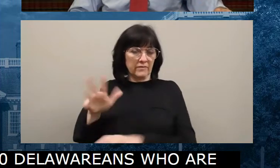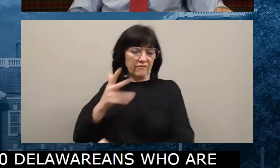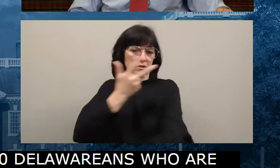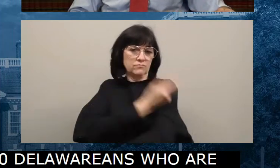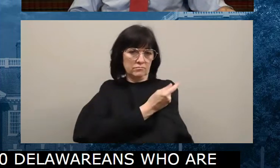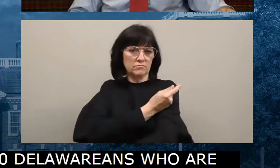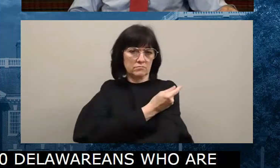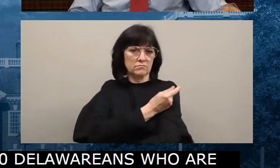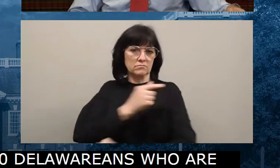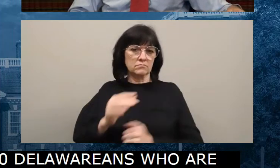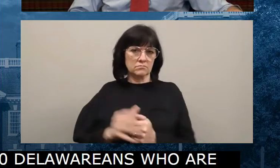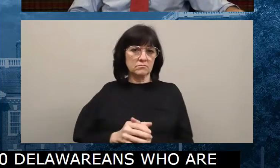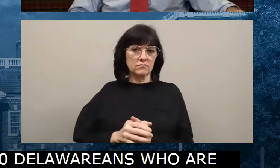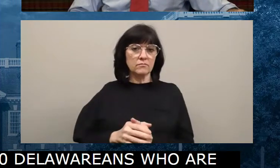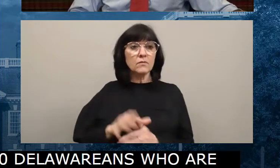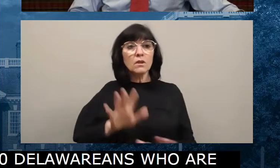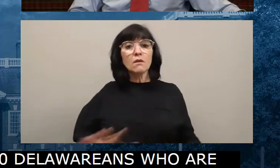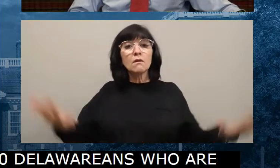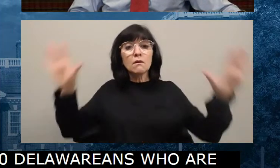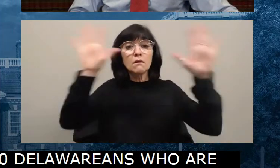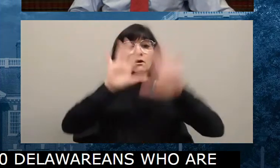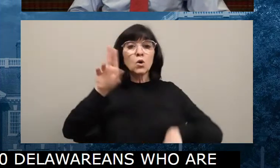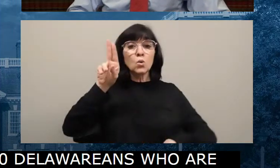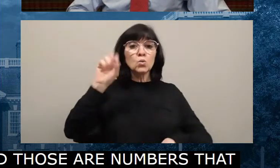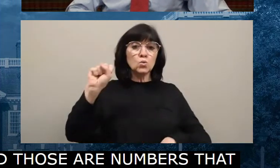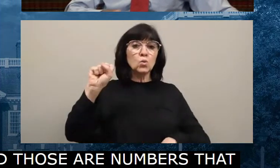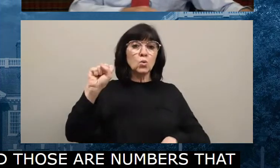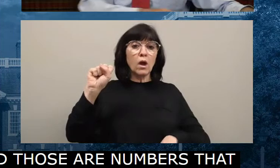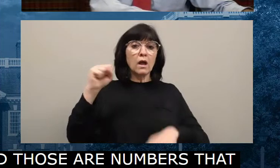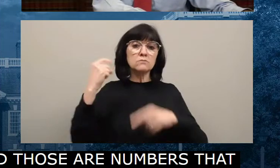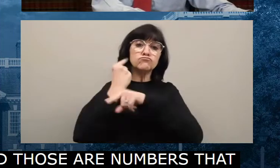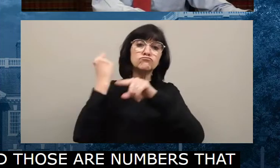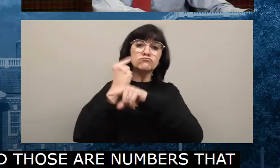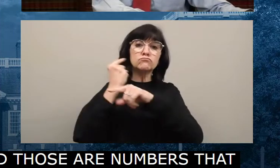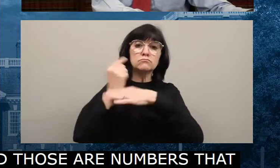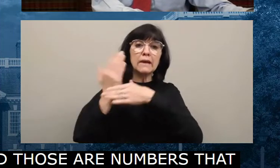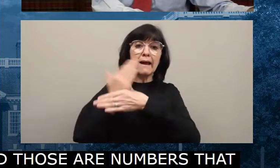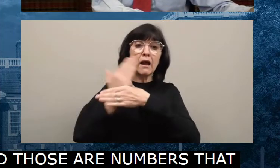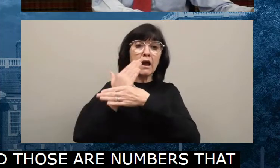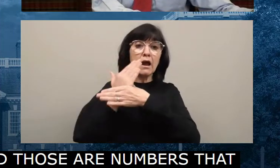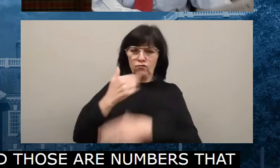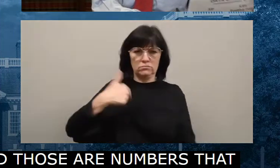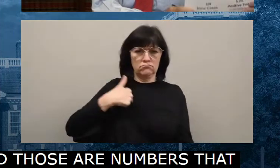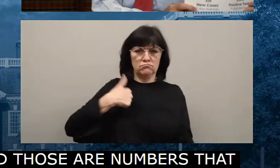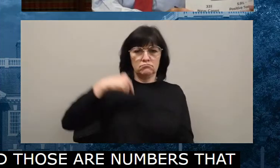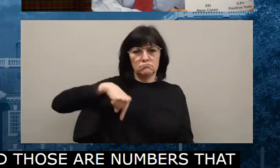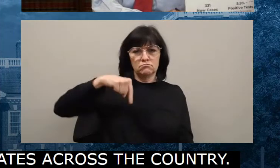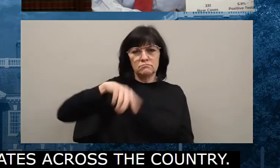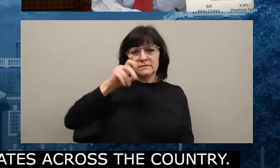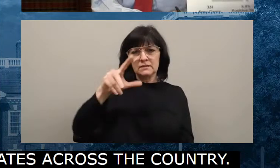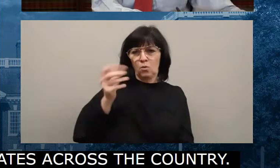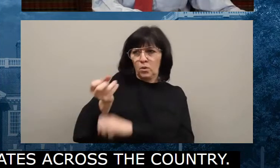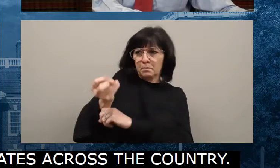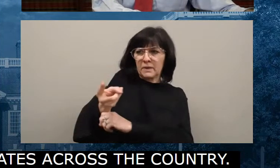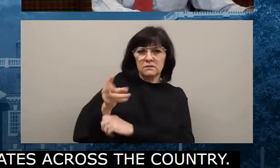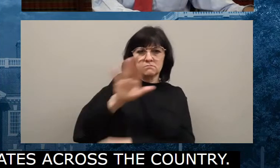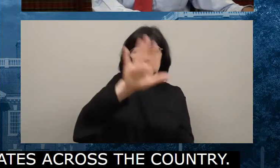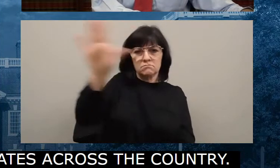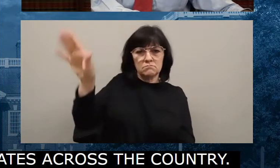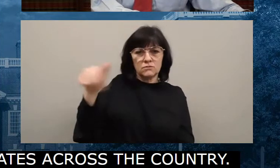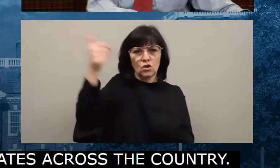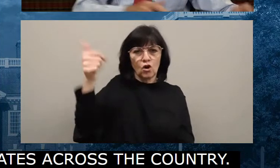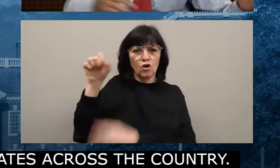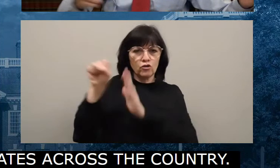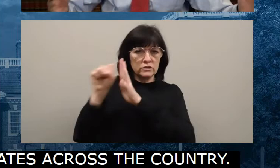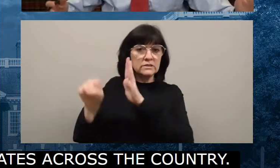exceed the national average for states across the country. So we're really making progress there. We've seen strong demand,